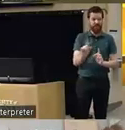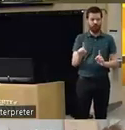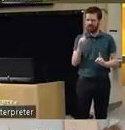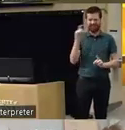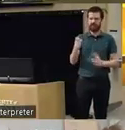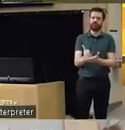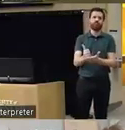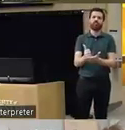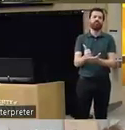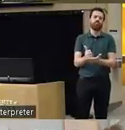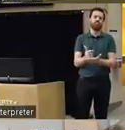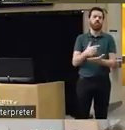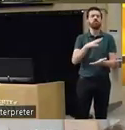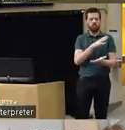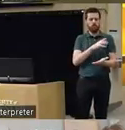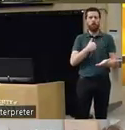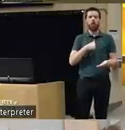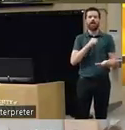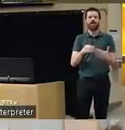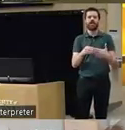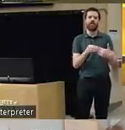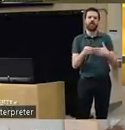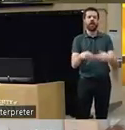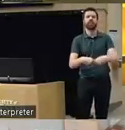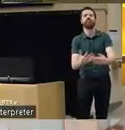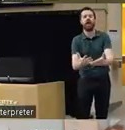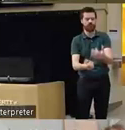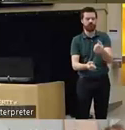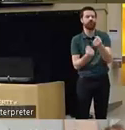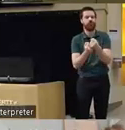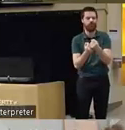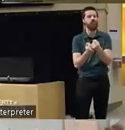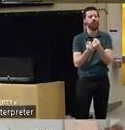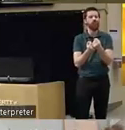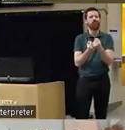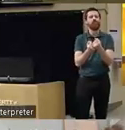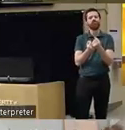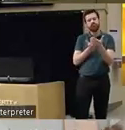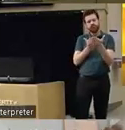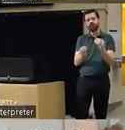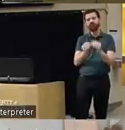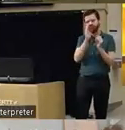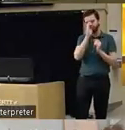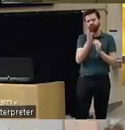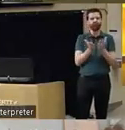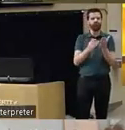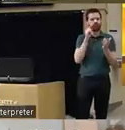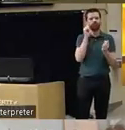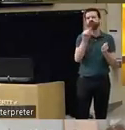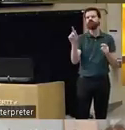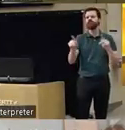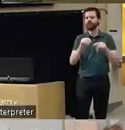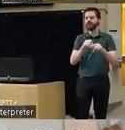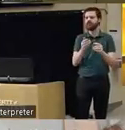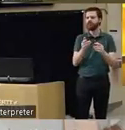support. So we've been able to flexibly provide that support and offer more direct services for people in that